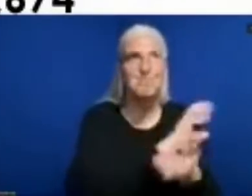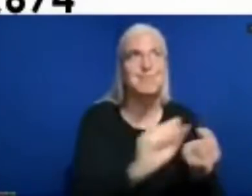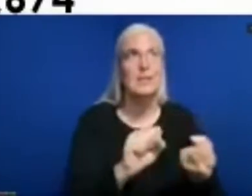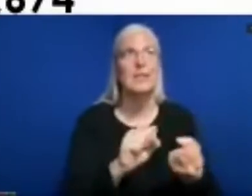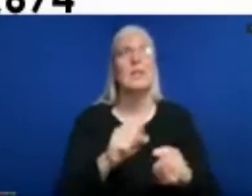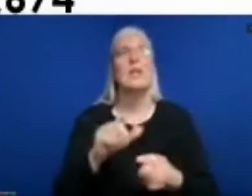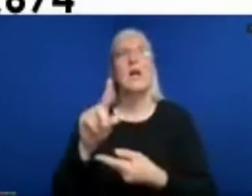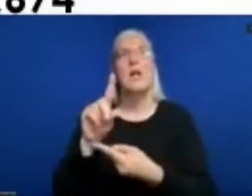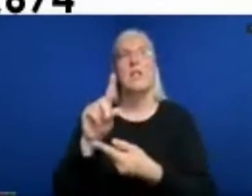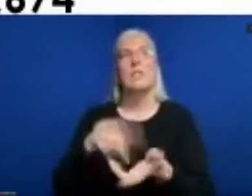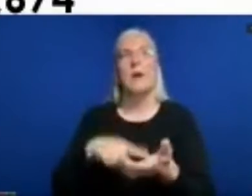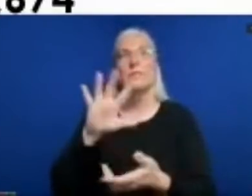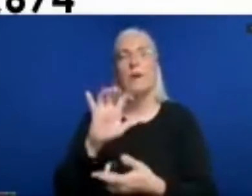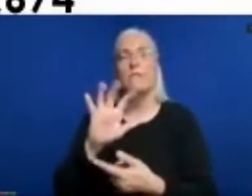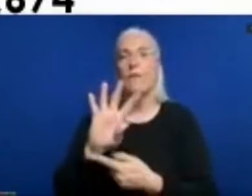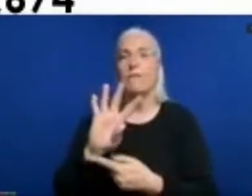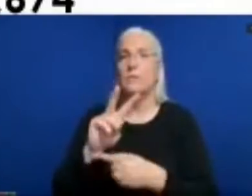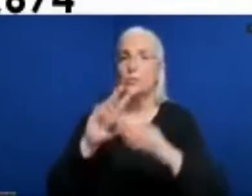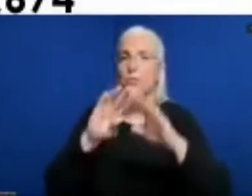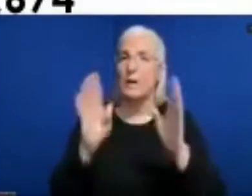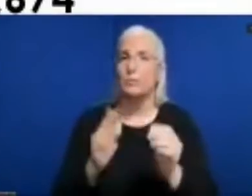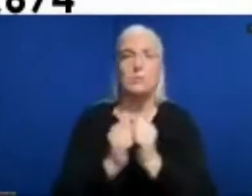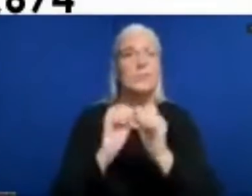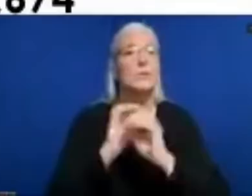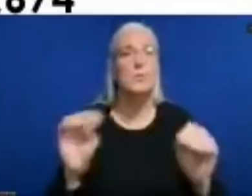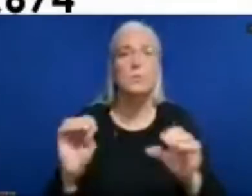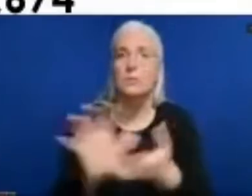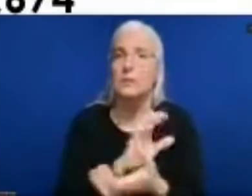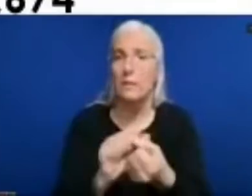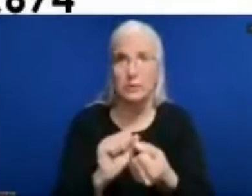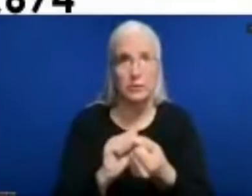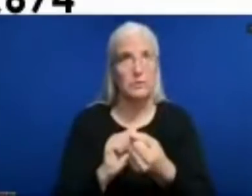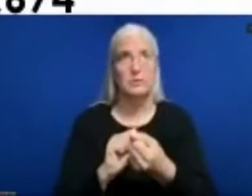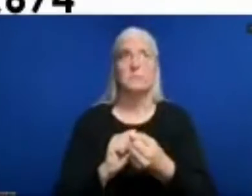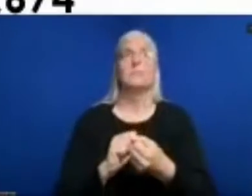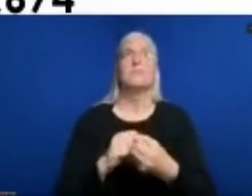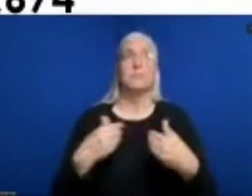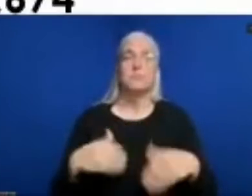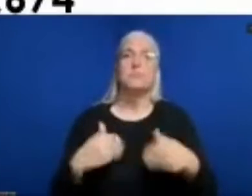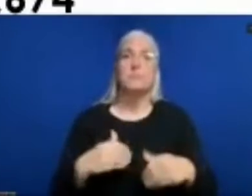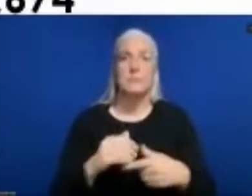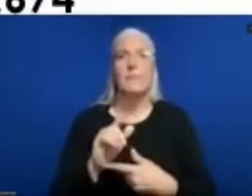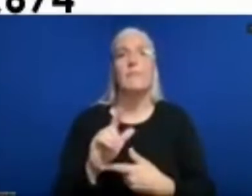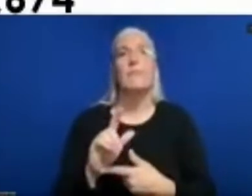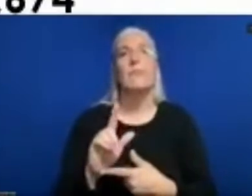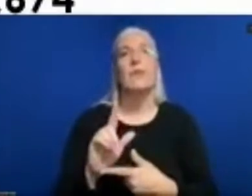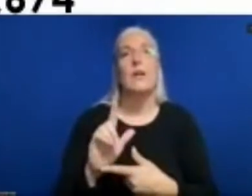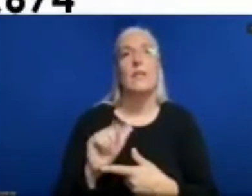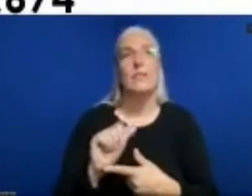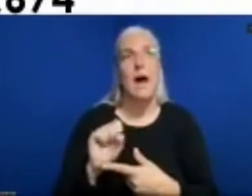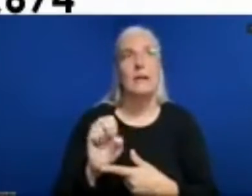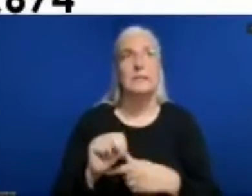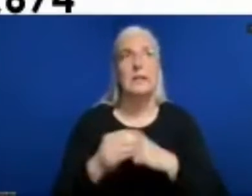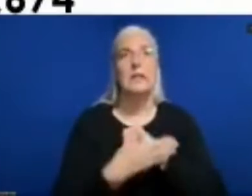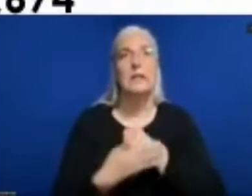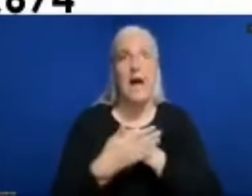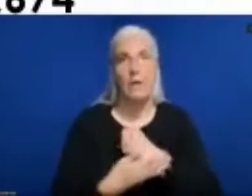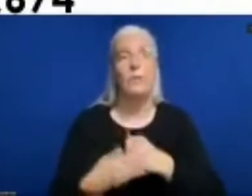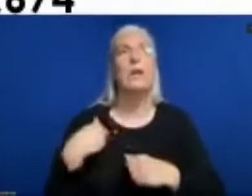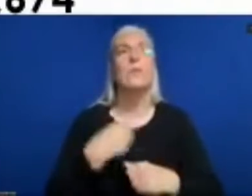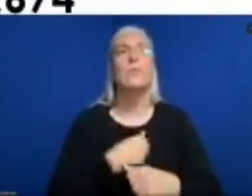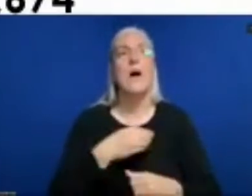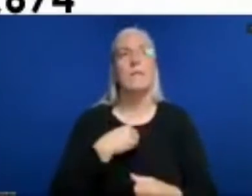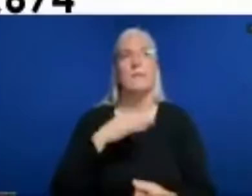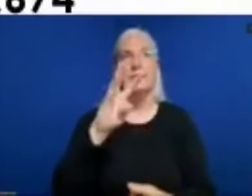1,542 have shown no damage and have been saved. In Lassen, we've had 47 structures destroyed, 6 damaged,